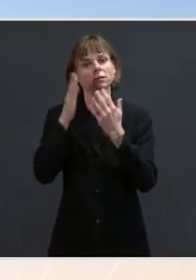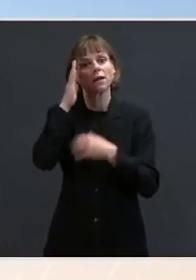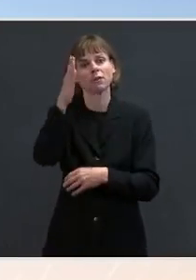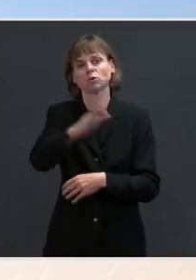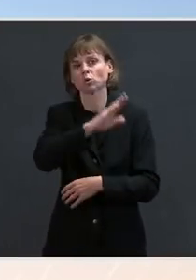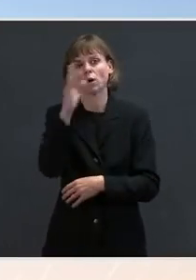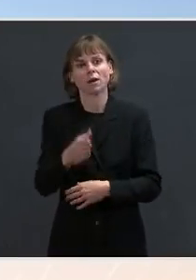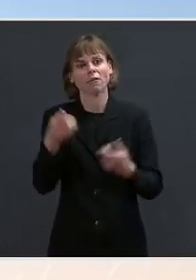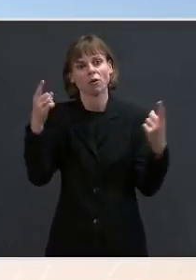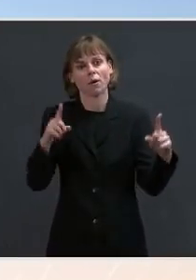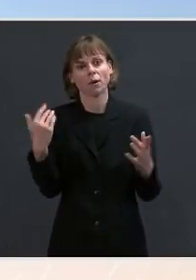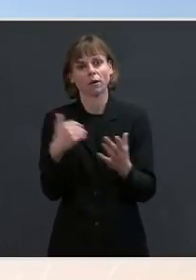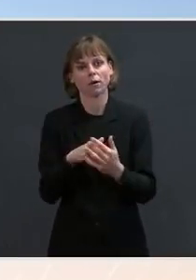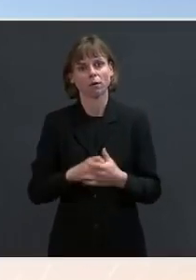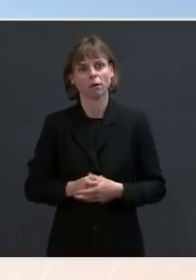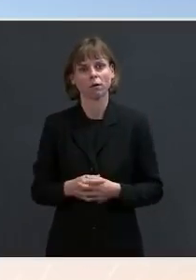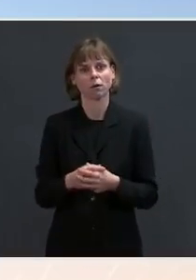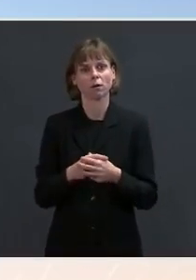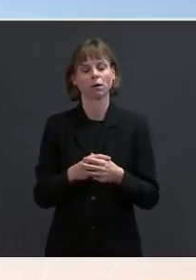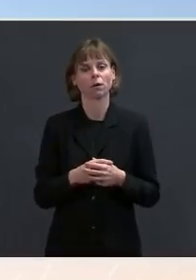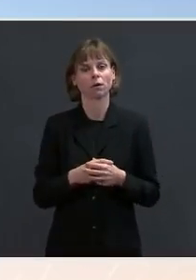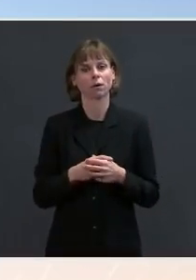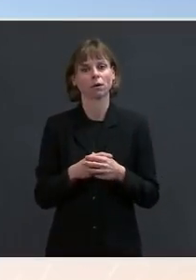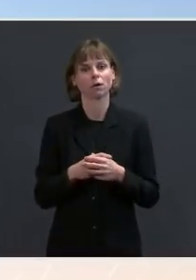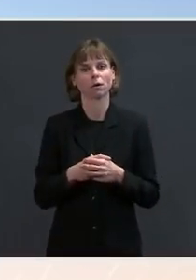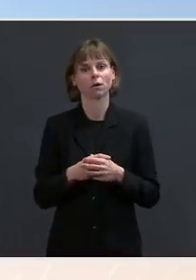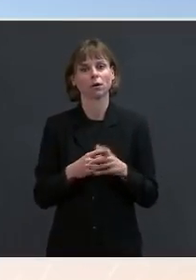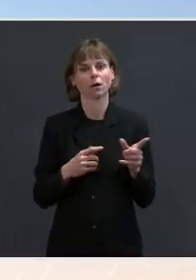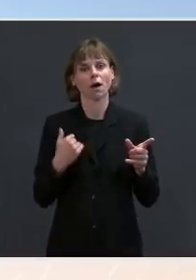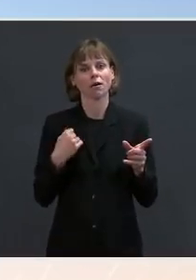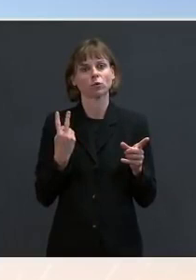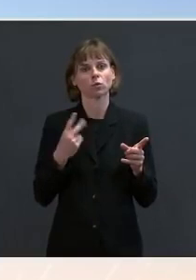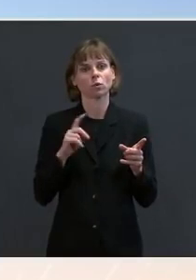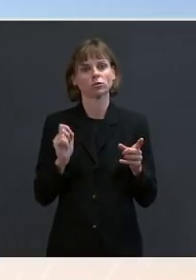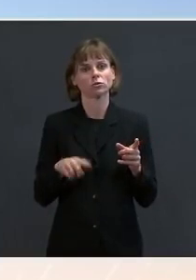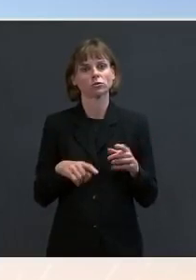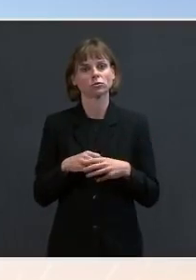ahead, Jen. I have two questions on two different subjects. Okay. First,